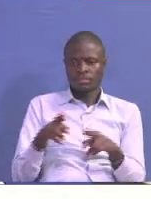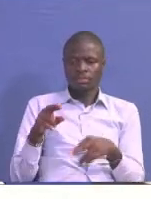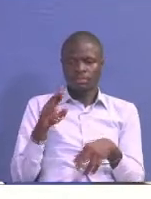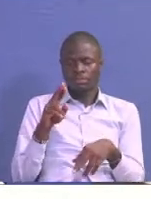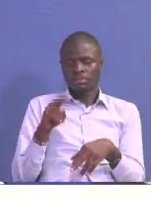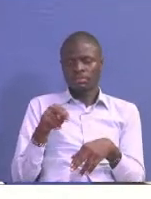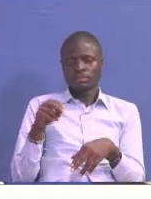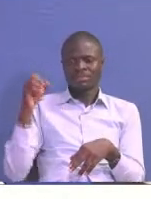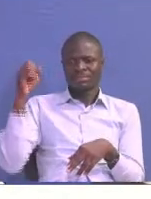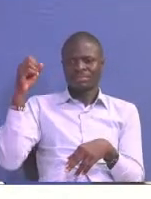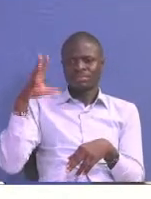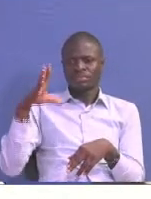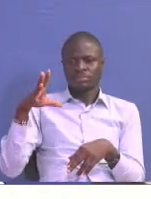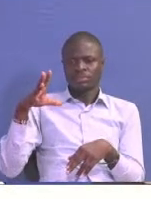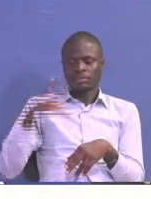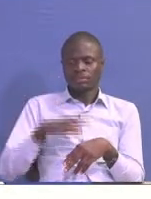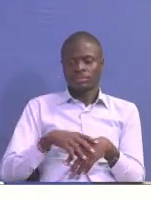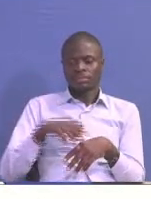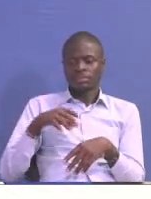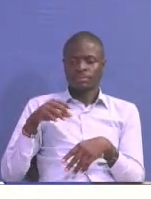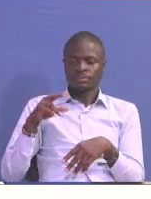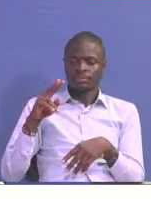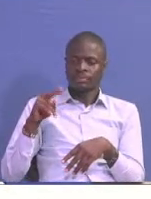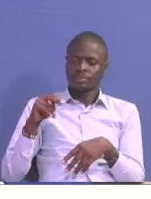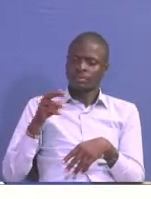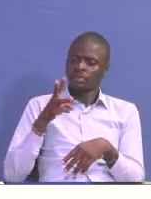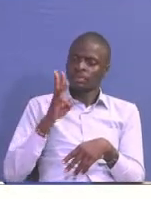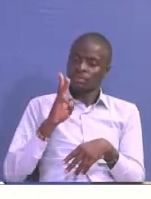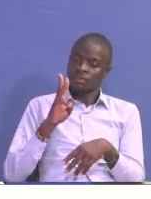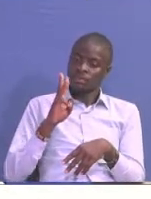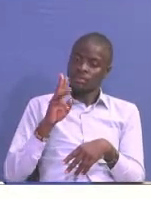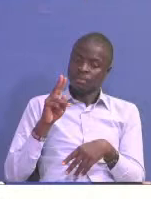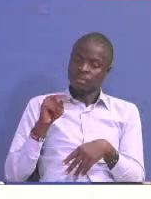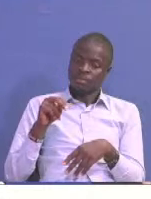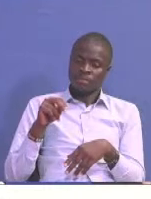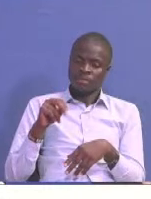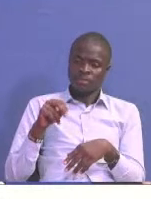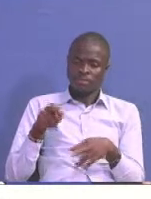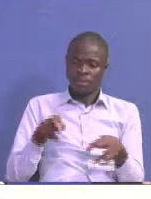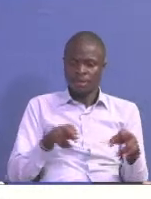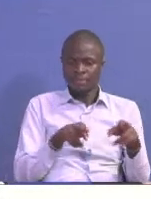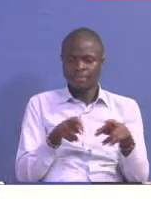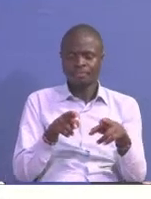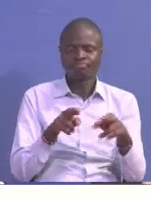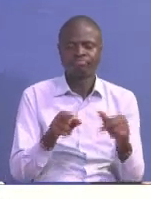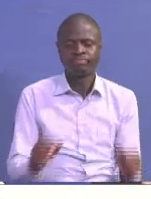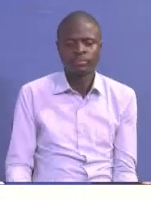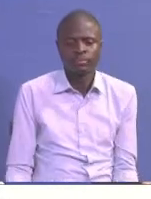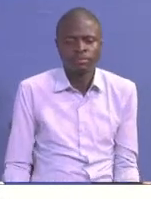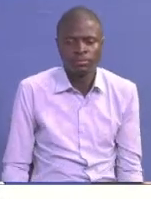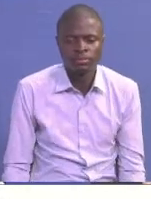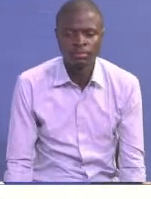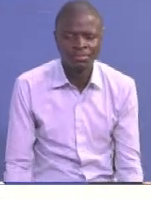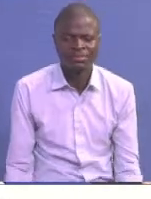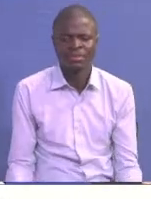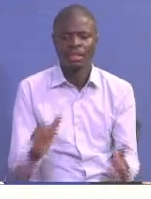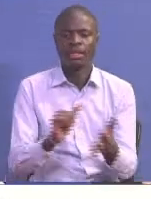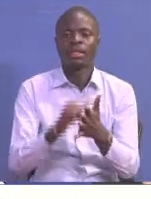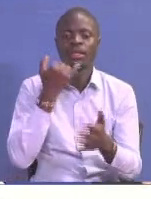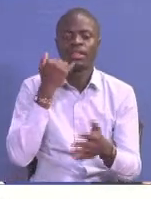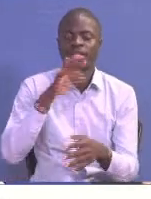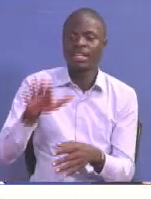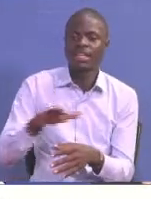utility, there are no power, there is no water, there are no roads, there are no water. So that is an